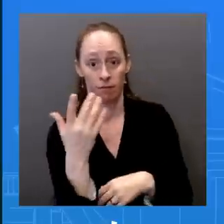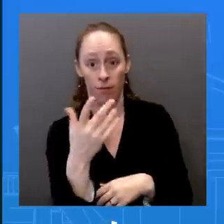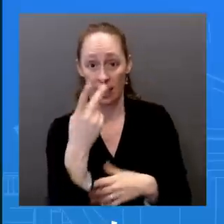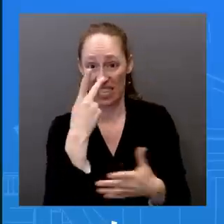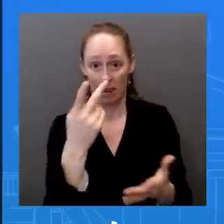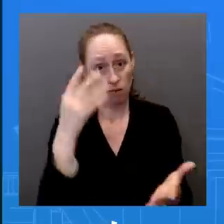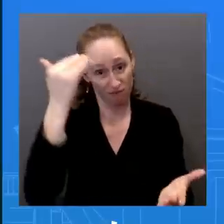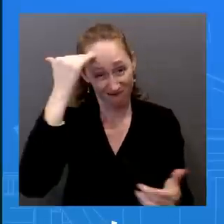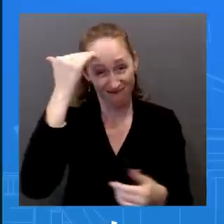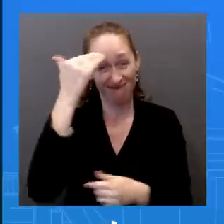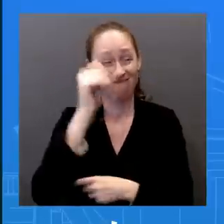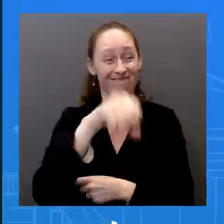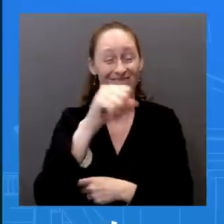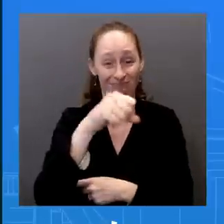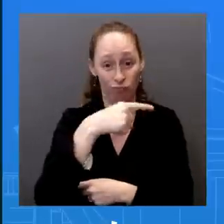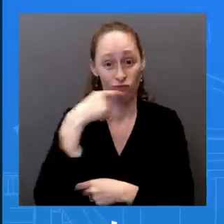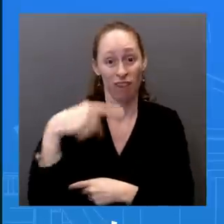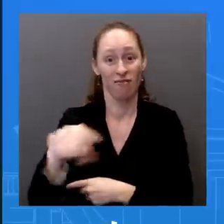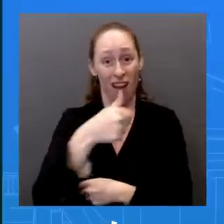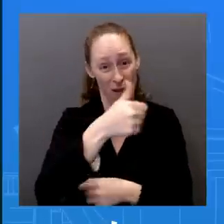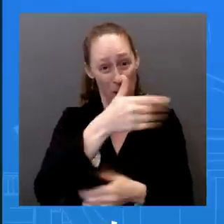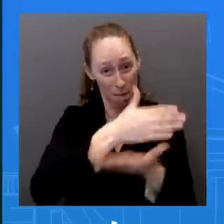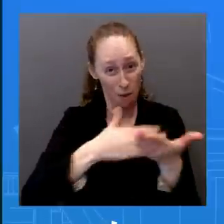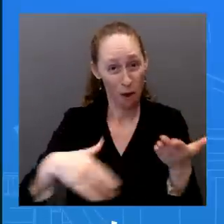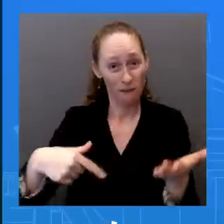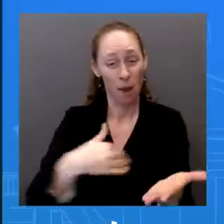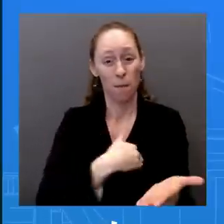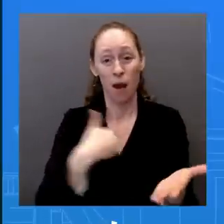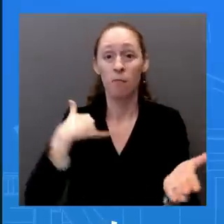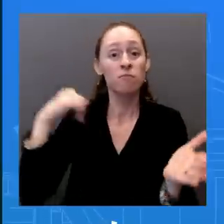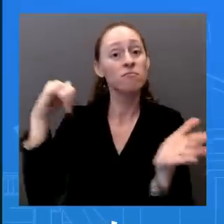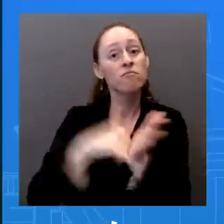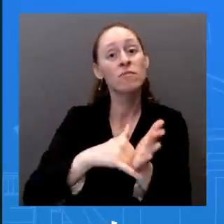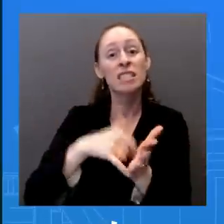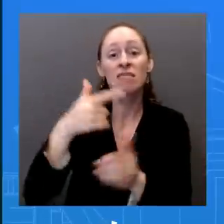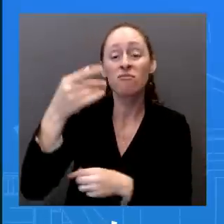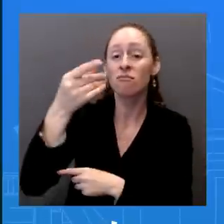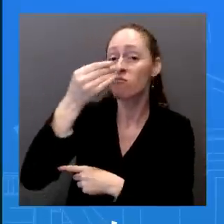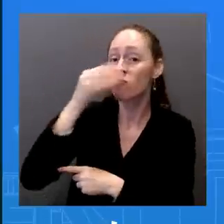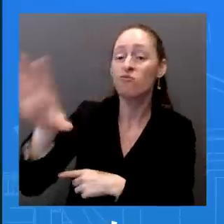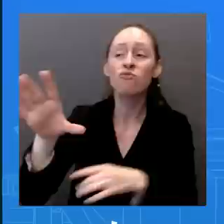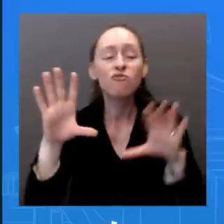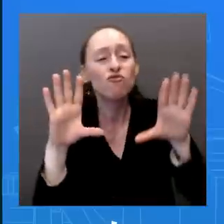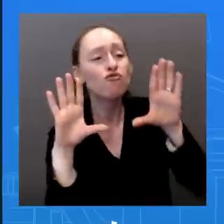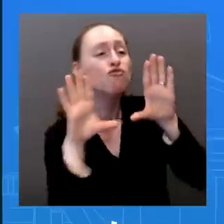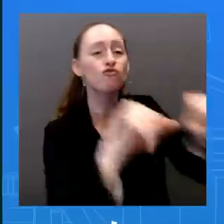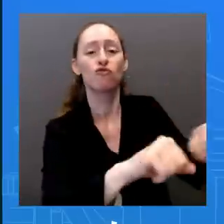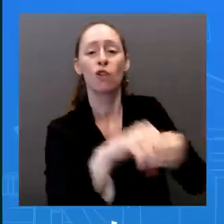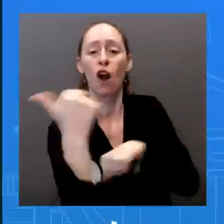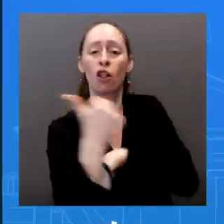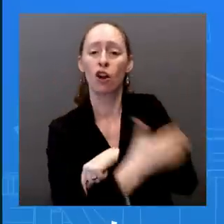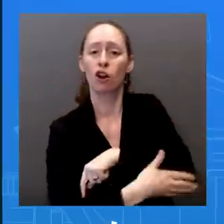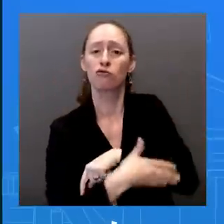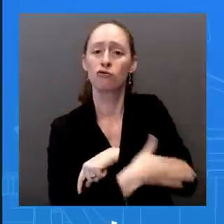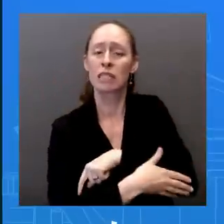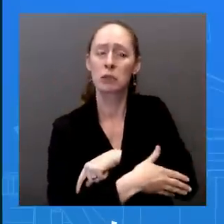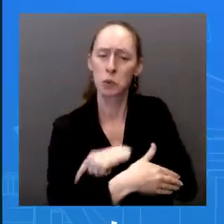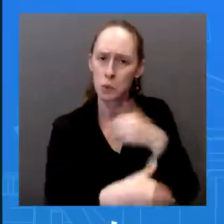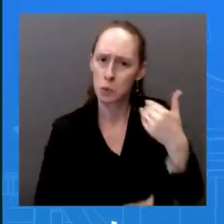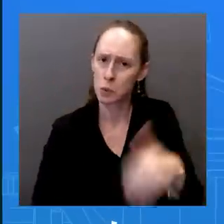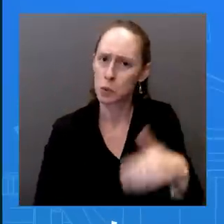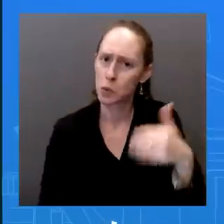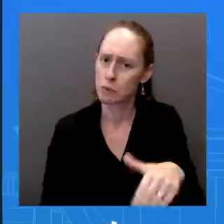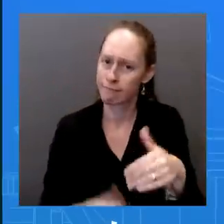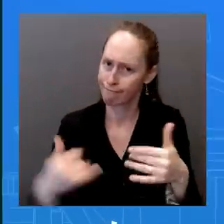of territorial integrity and sovereignty. He will make significant new announcements about the U.S. government's investments to address global